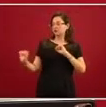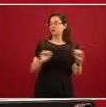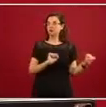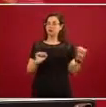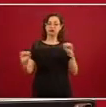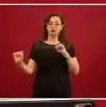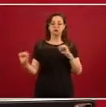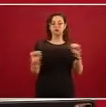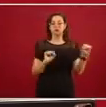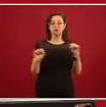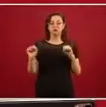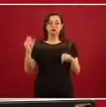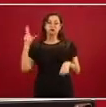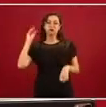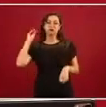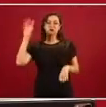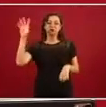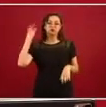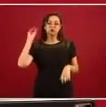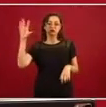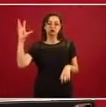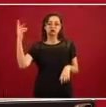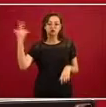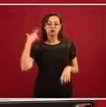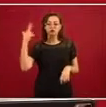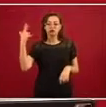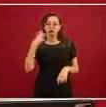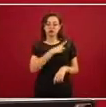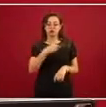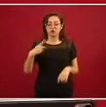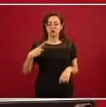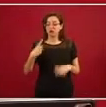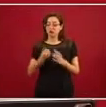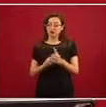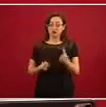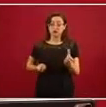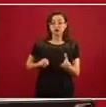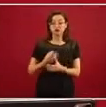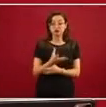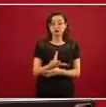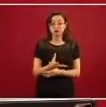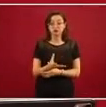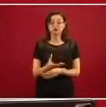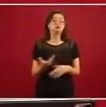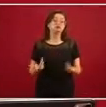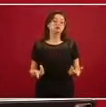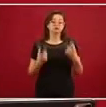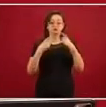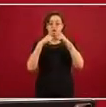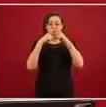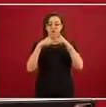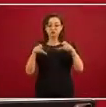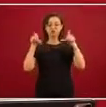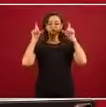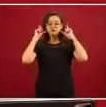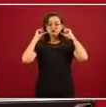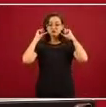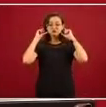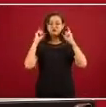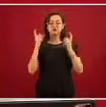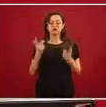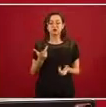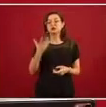own homes, and then suddenly an earthquake begins to take place, what you can do is